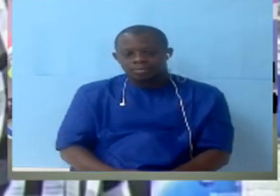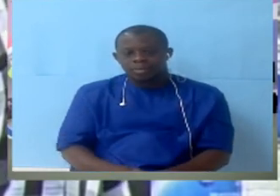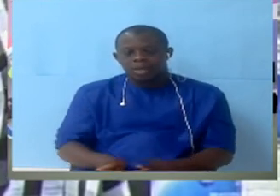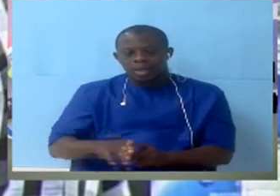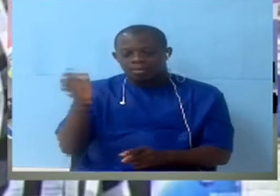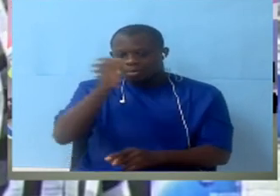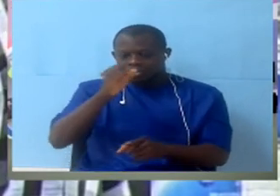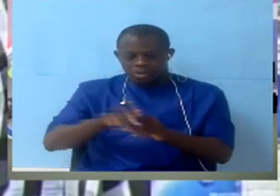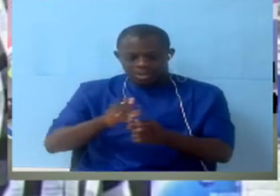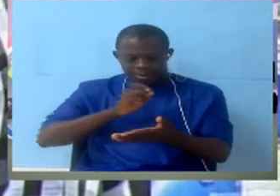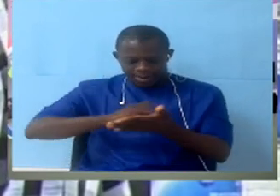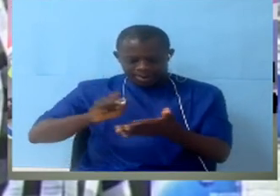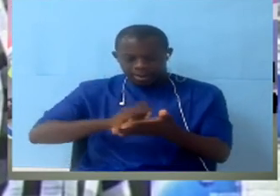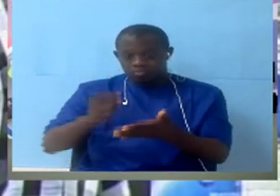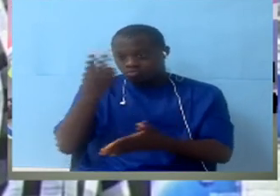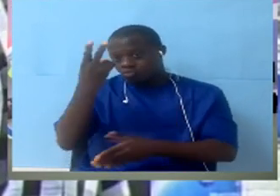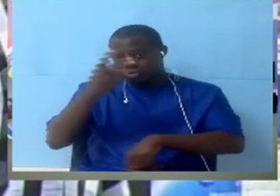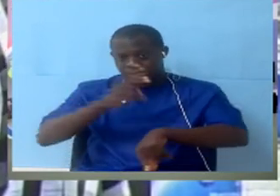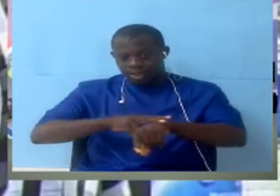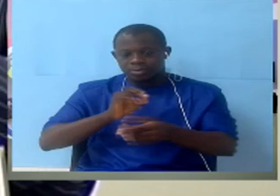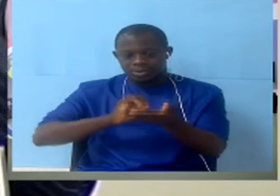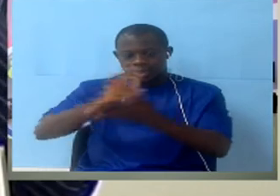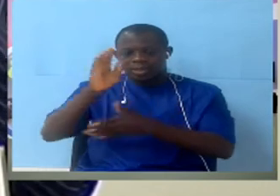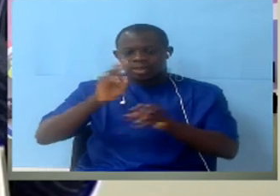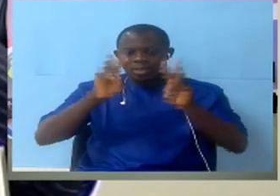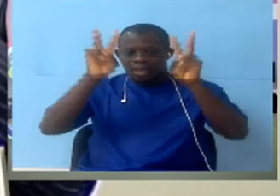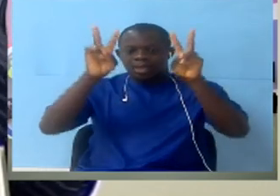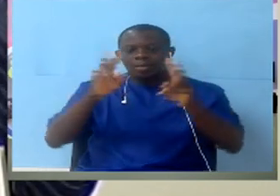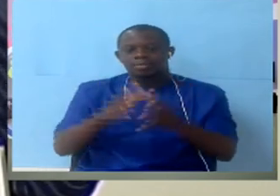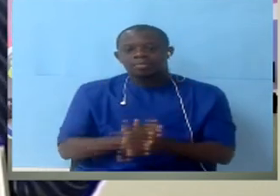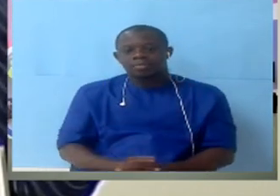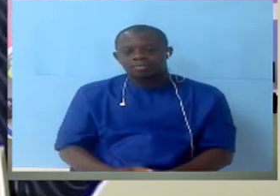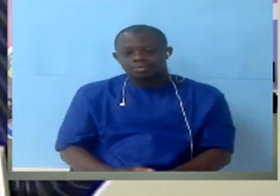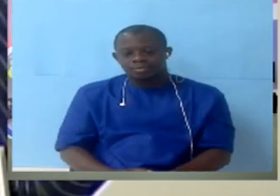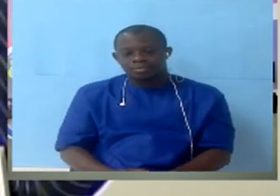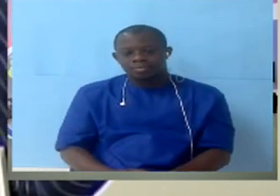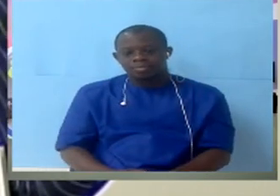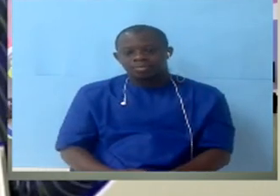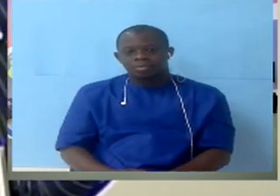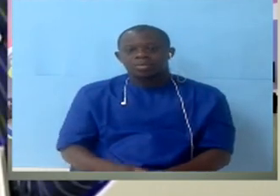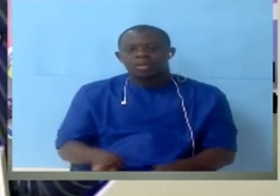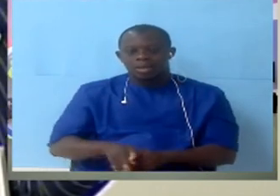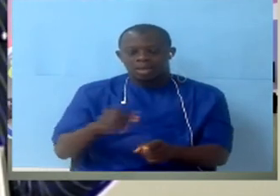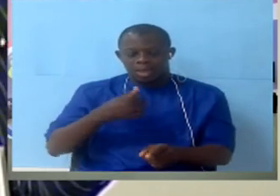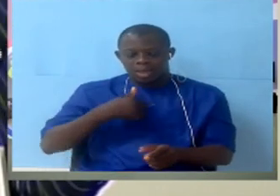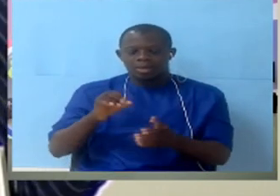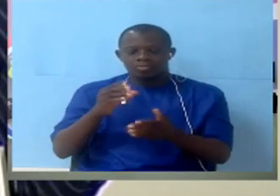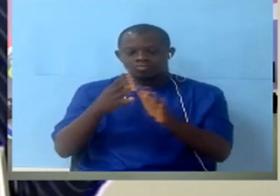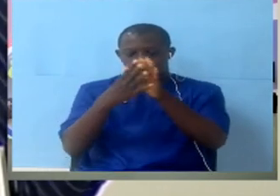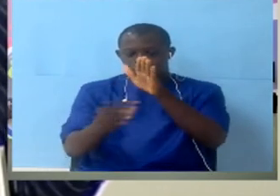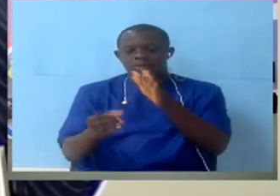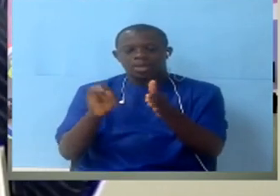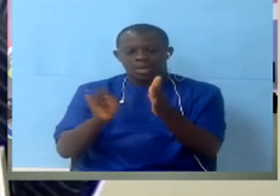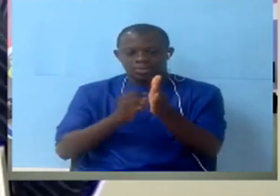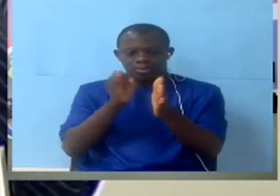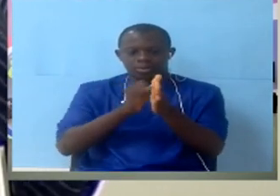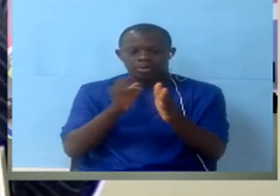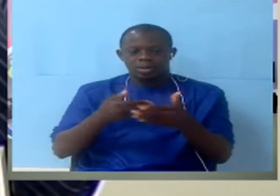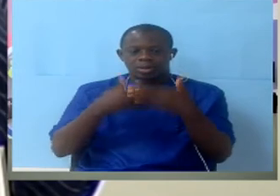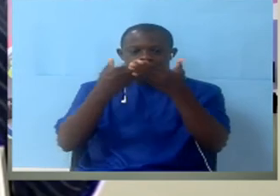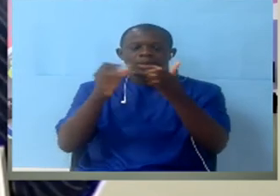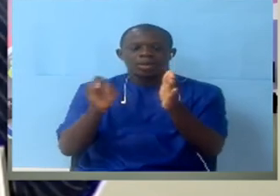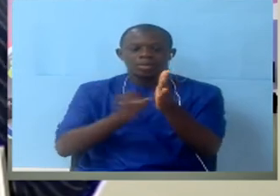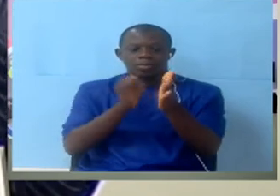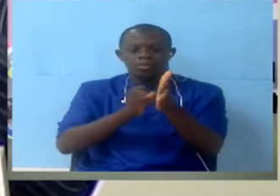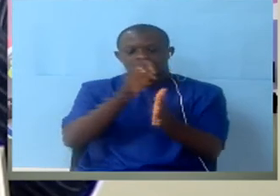Fong. Because they wrote on two occasions to Yaya Jammeh Fong. Photocopy of that paper, ngadi investigator Fong la. I gave that photocopy of that